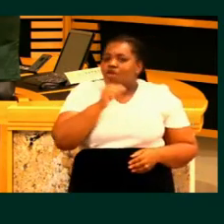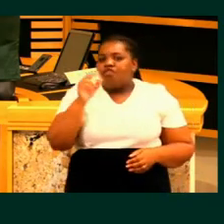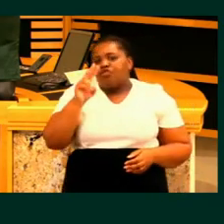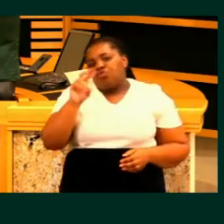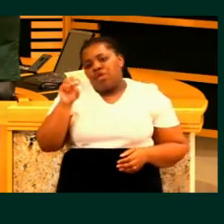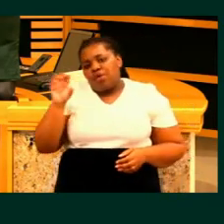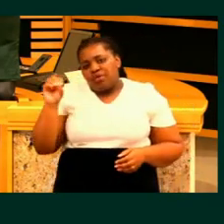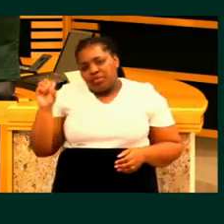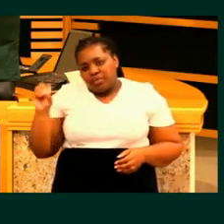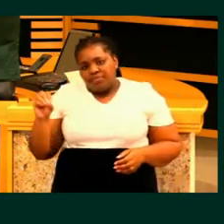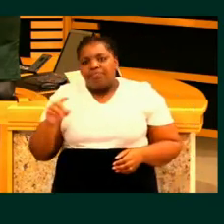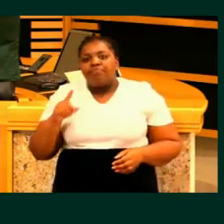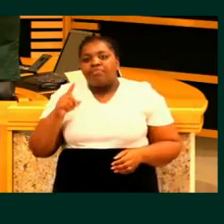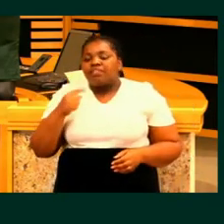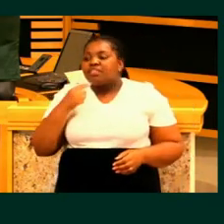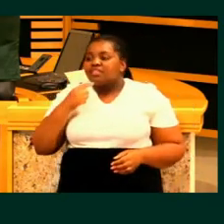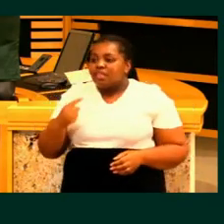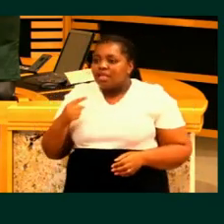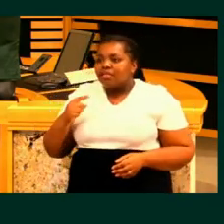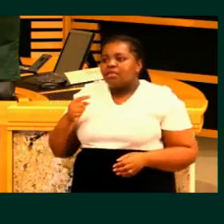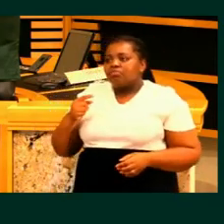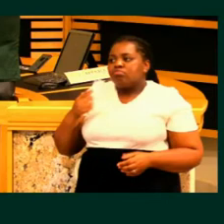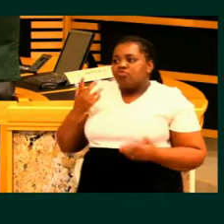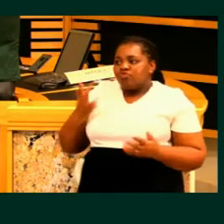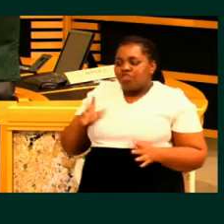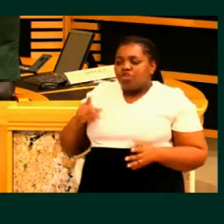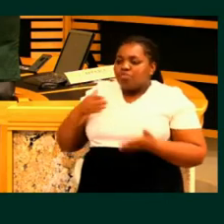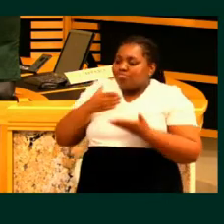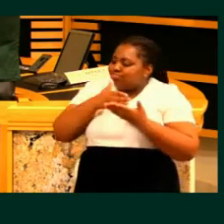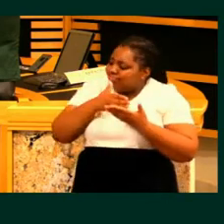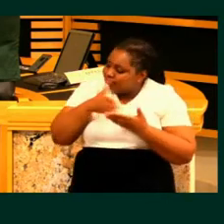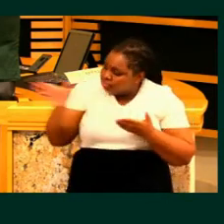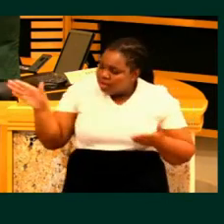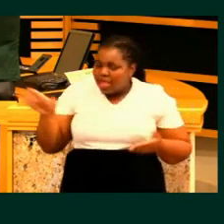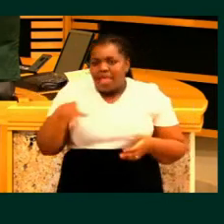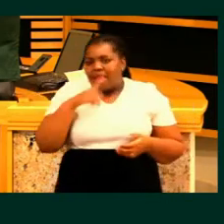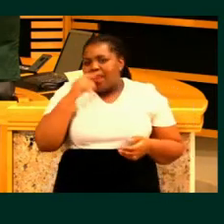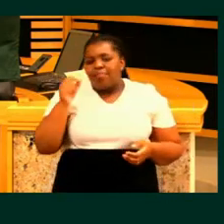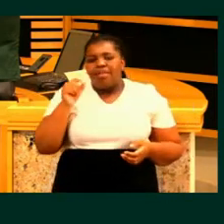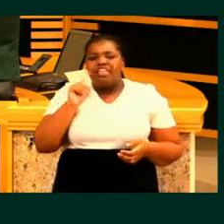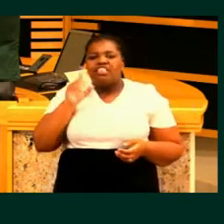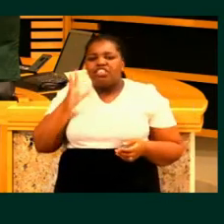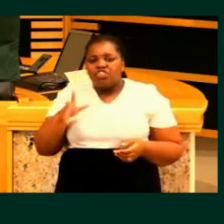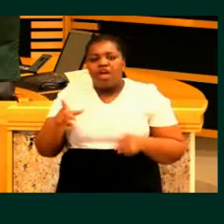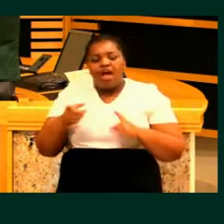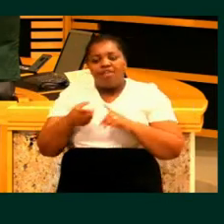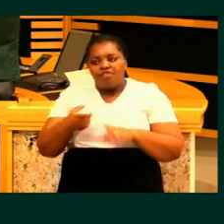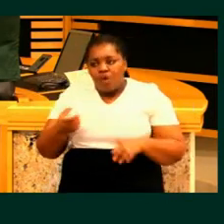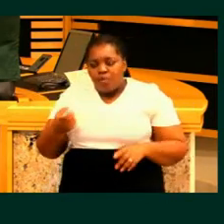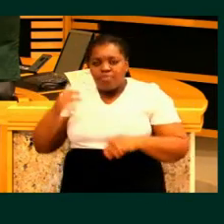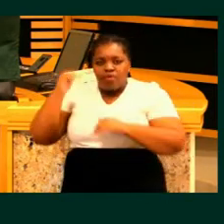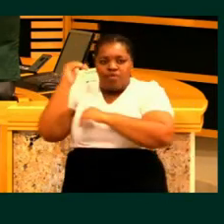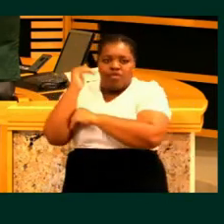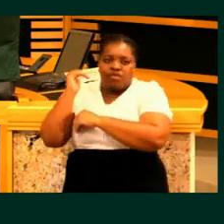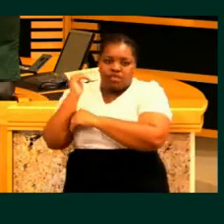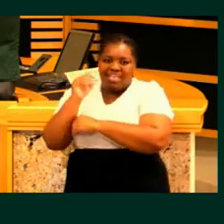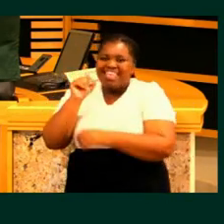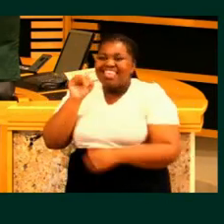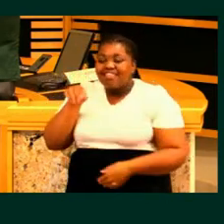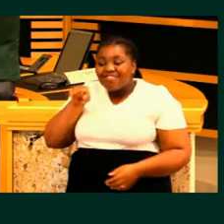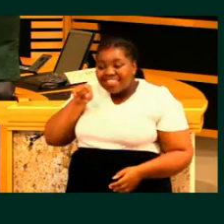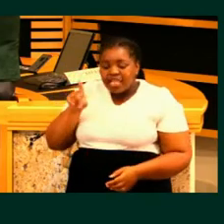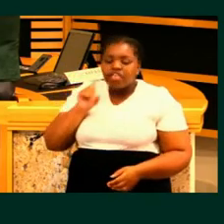council may direct the chief executive officer to remove the name of the educator from the register if the educator was found